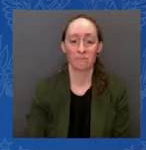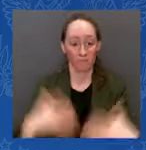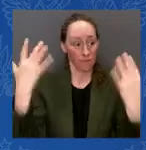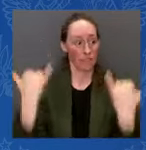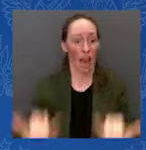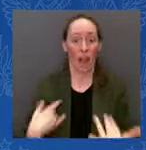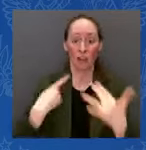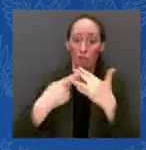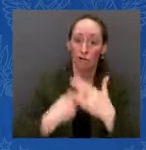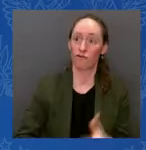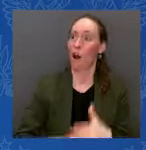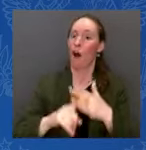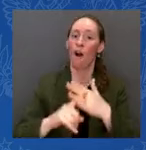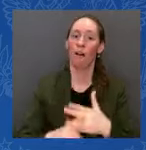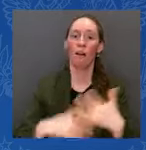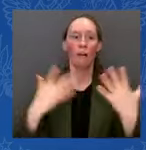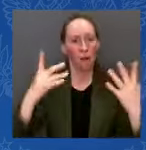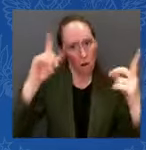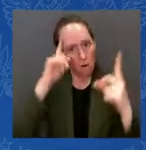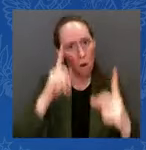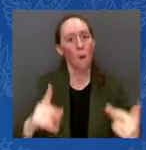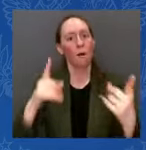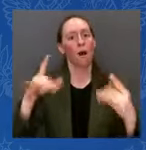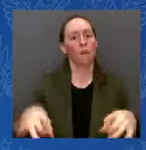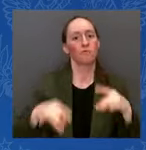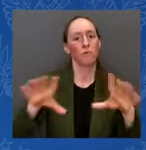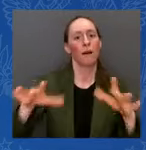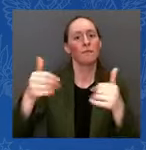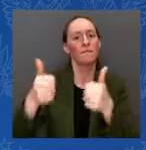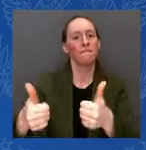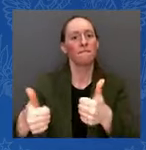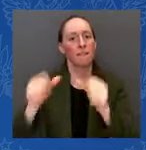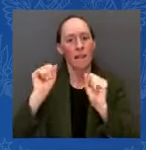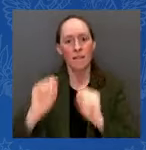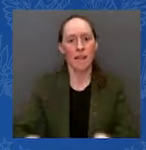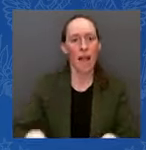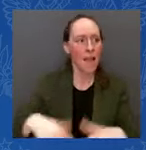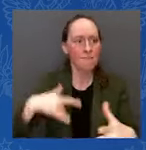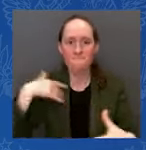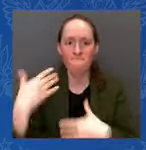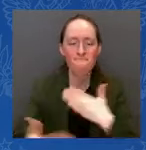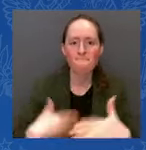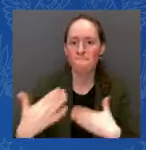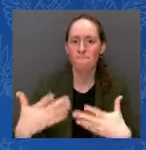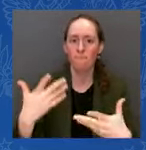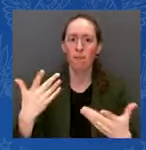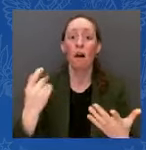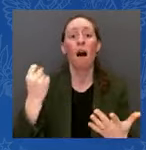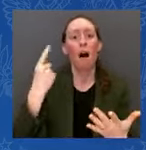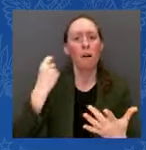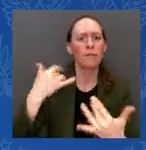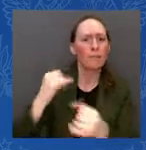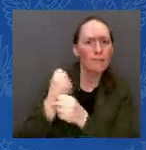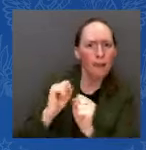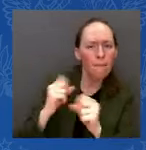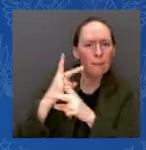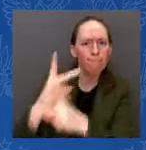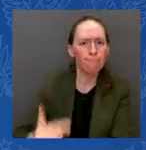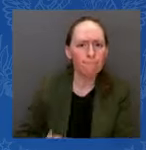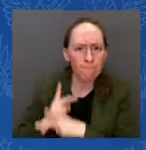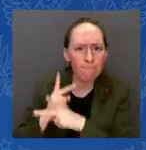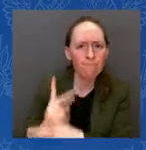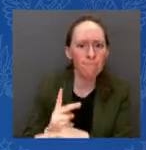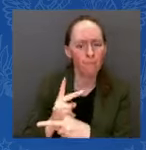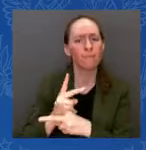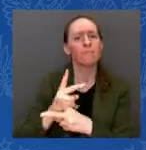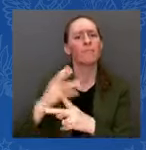highest possible standards of safety throughout the life of these boats. Our unprecedented trilateral cooperation,